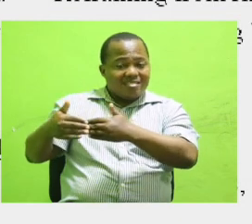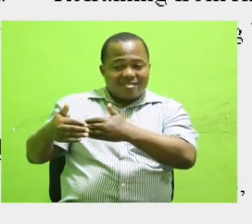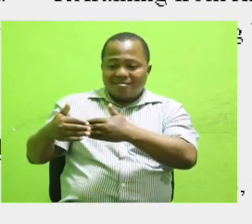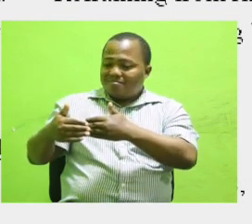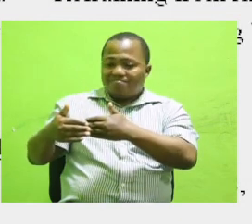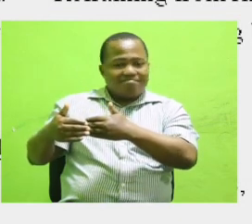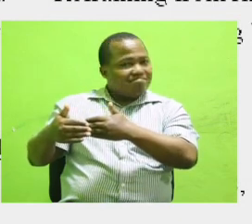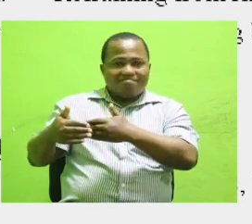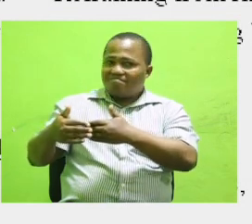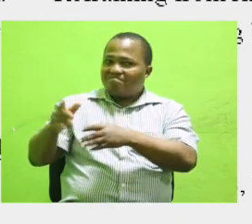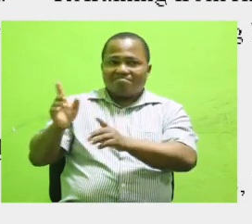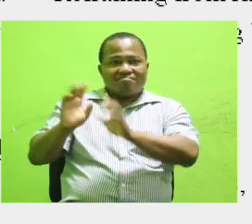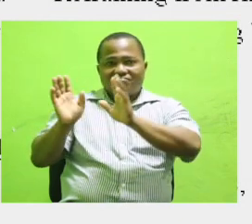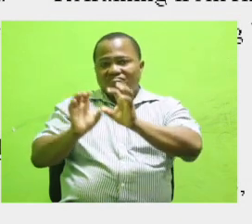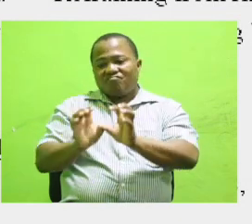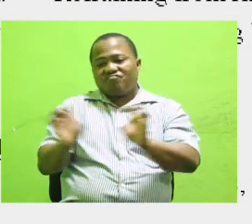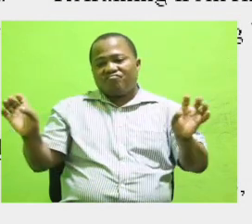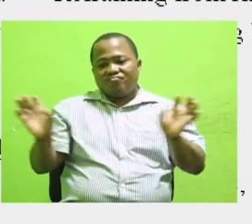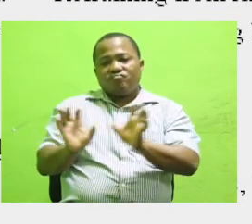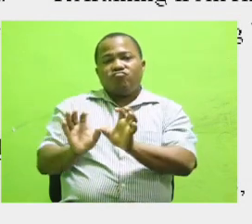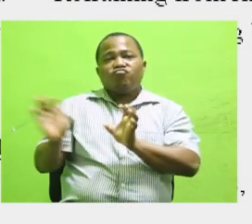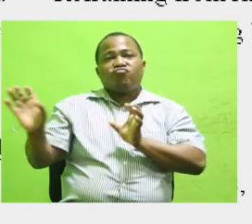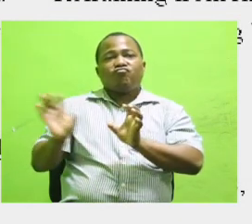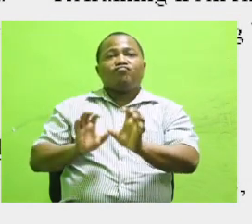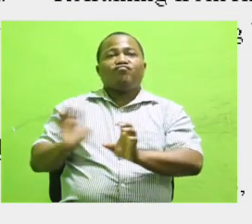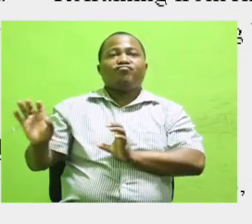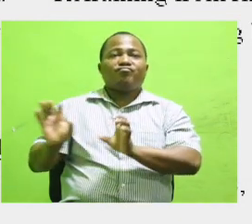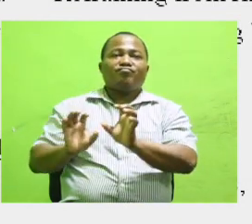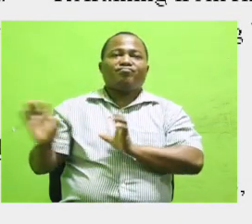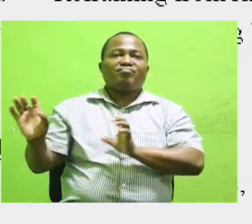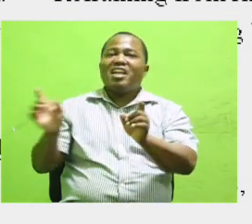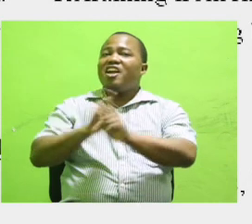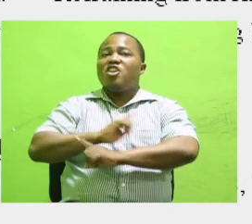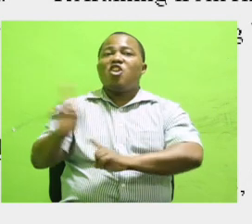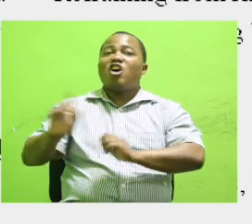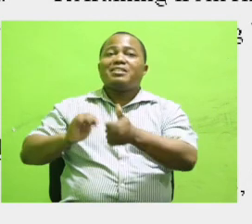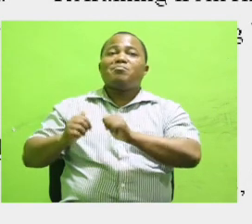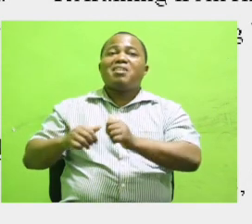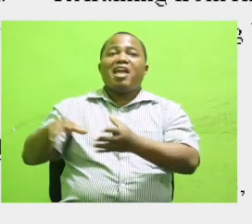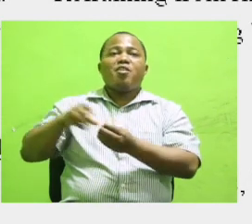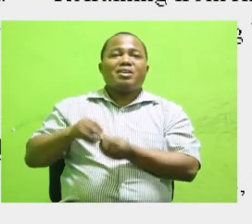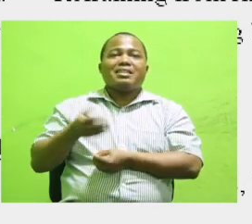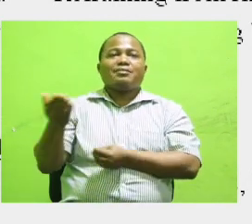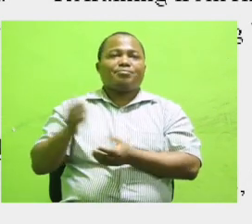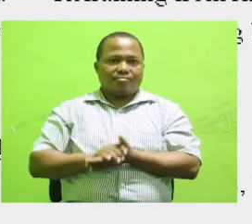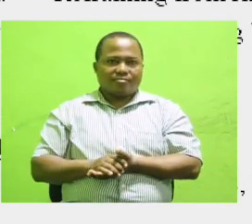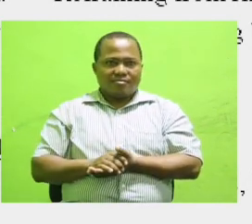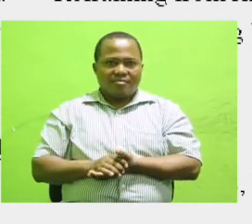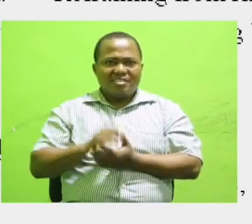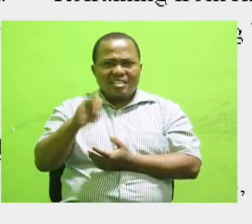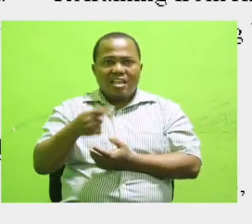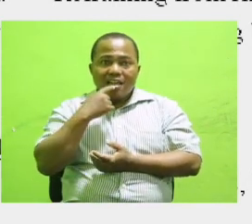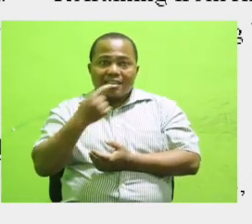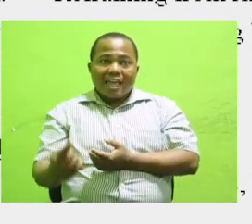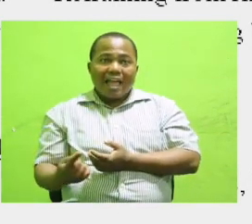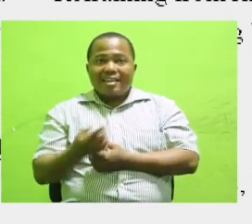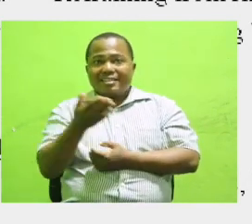centers. All of this creates a financial strain, as much money is